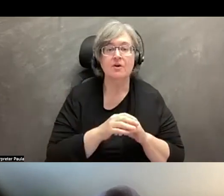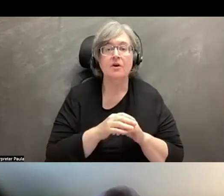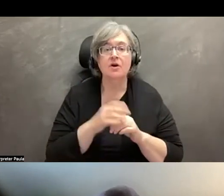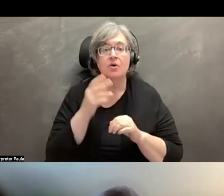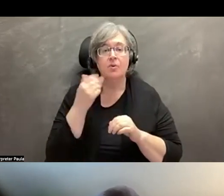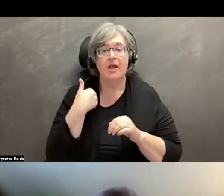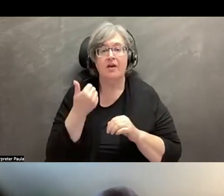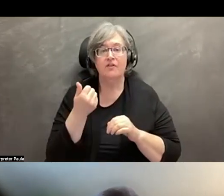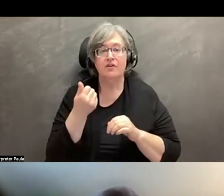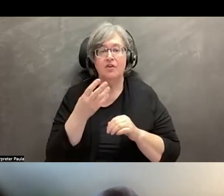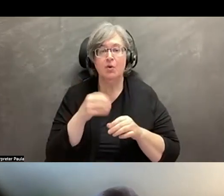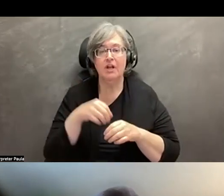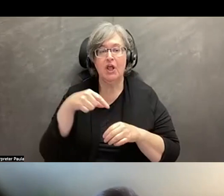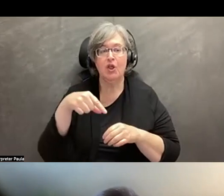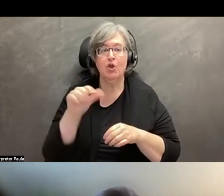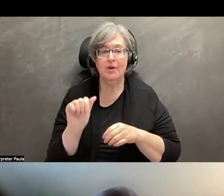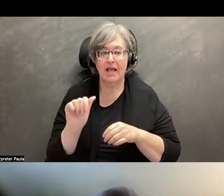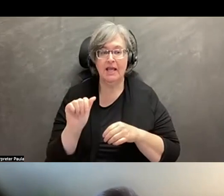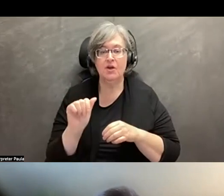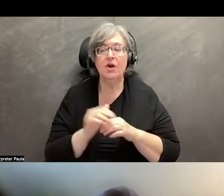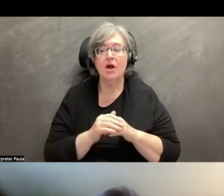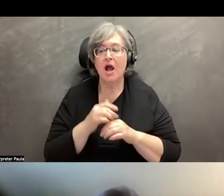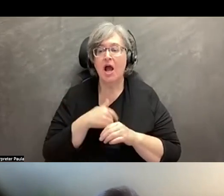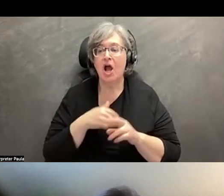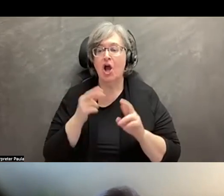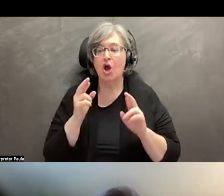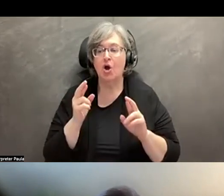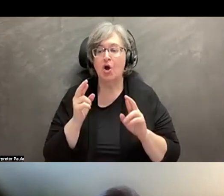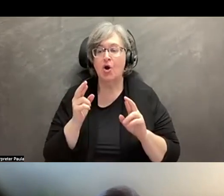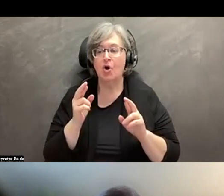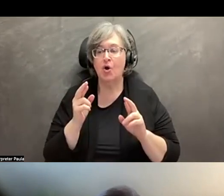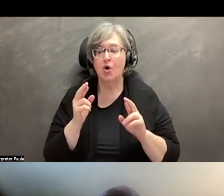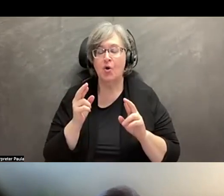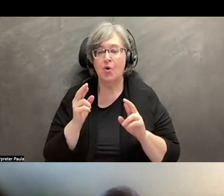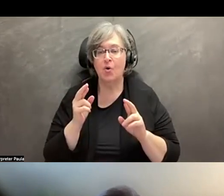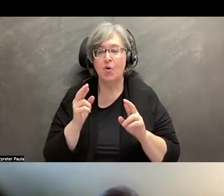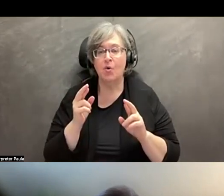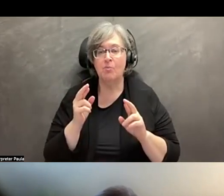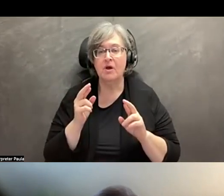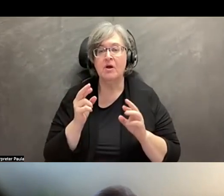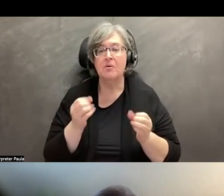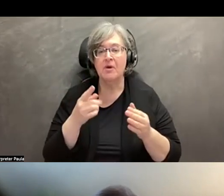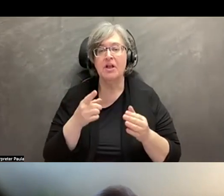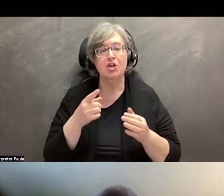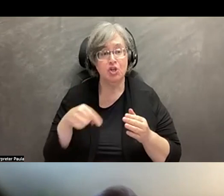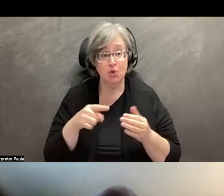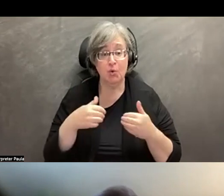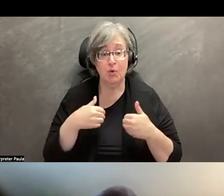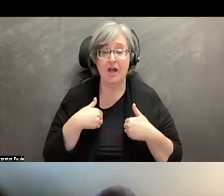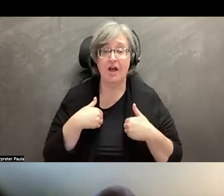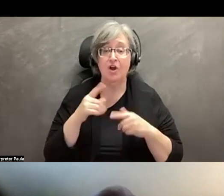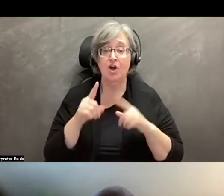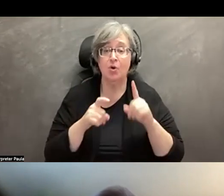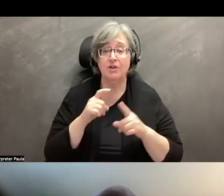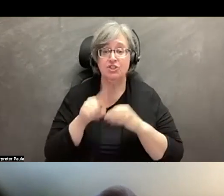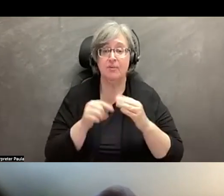few in the Q&A section, and I'm hoping and sure that many of you have more questions concerning housing,